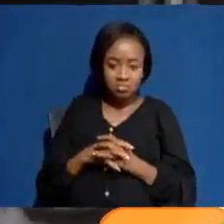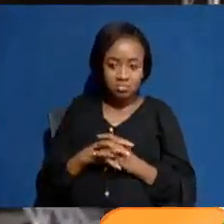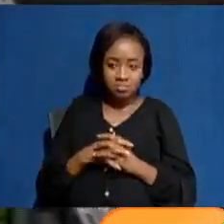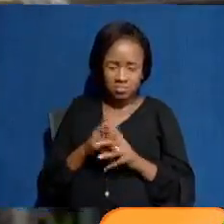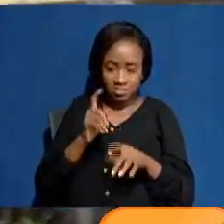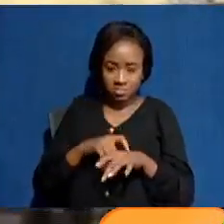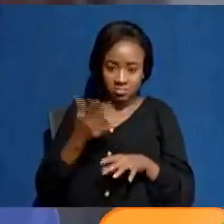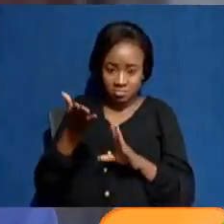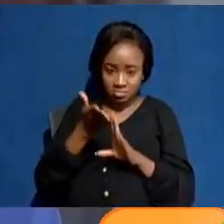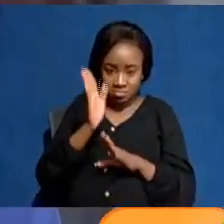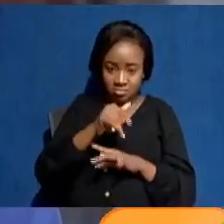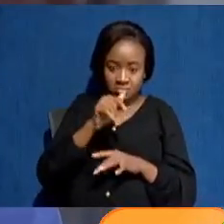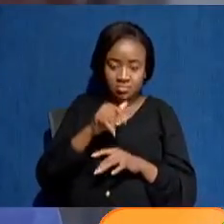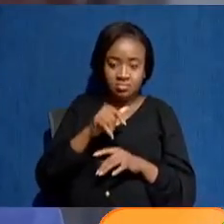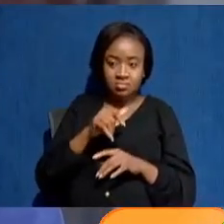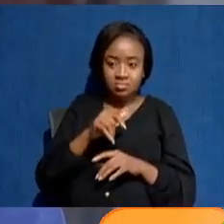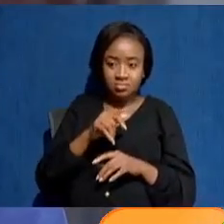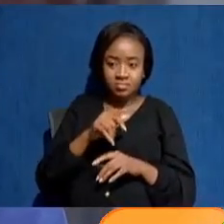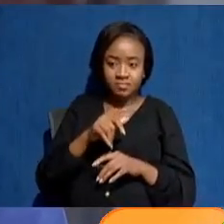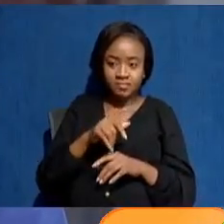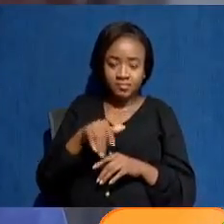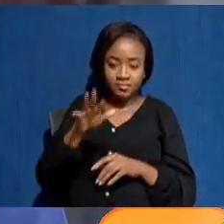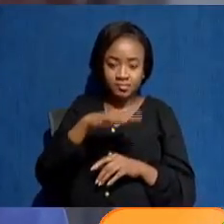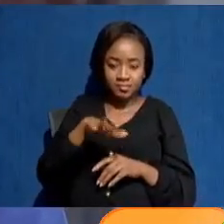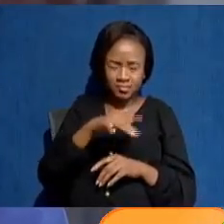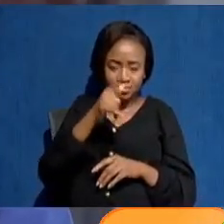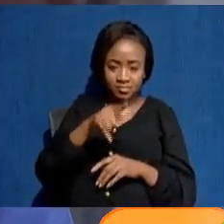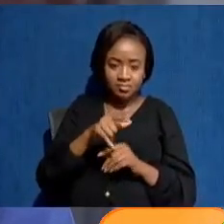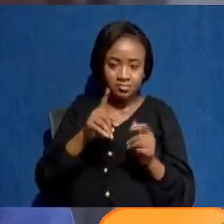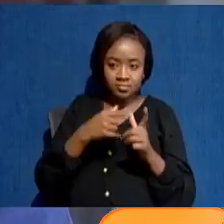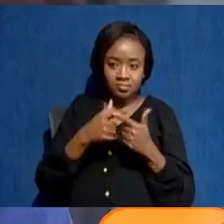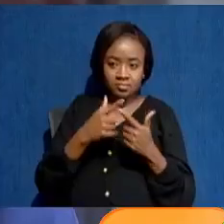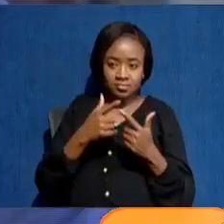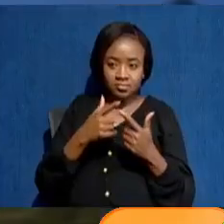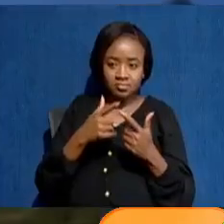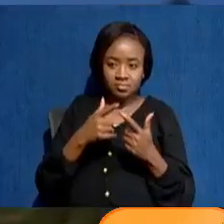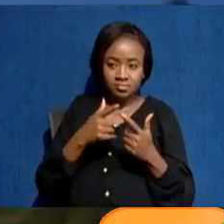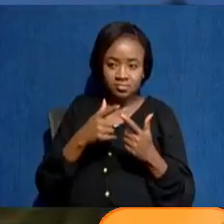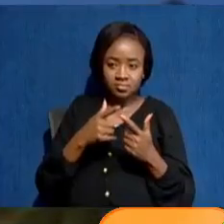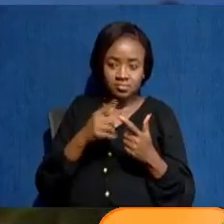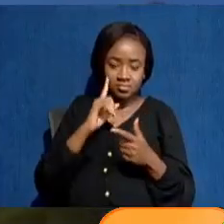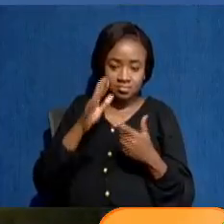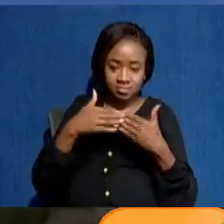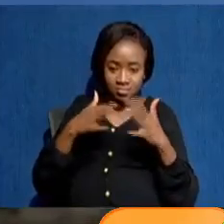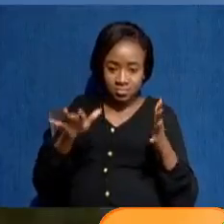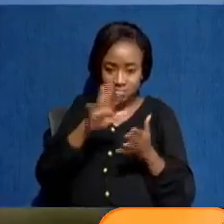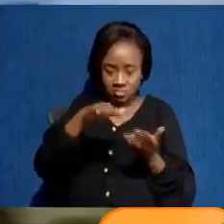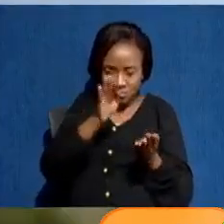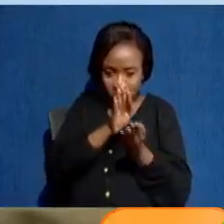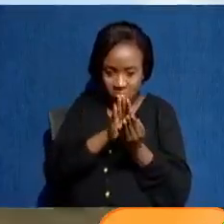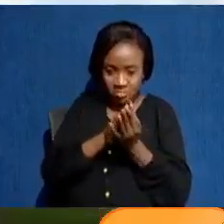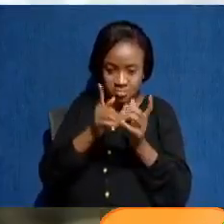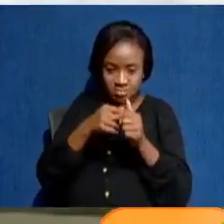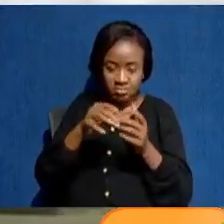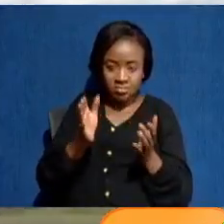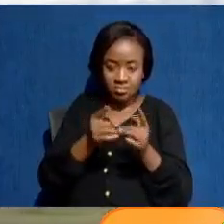Once it's reached the location where it has been deployed for the mission, it opens the door, it's like the womb, and it releases the